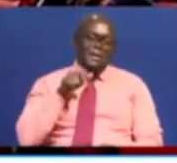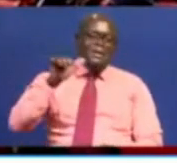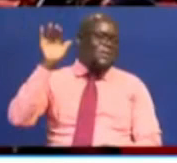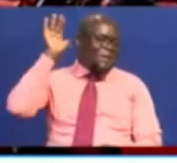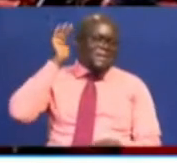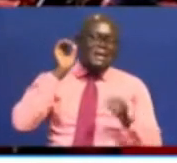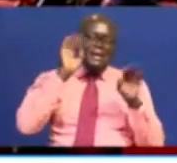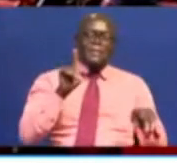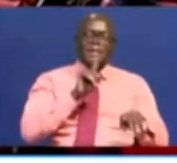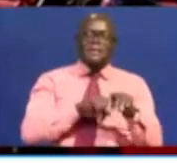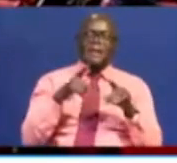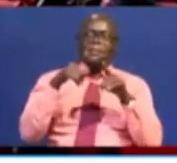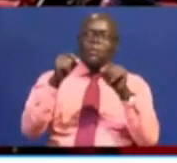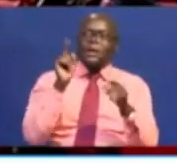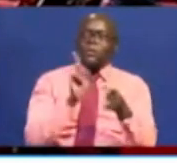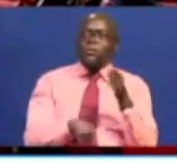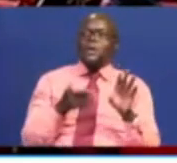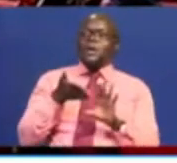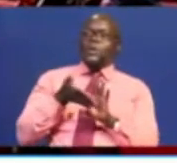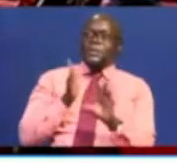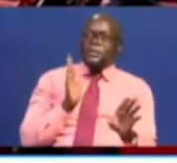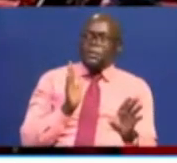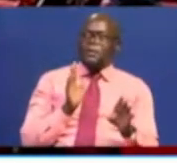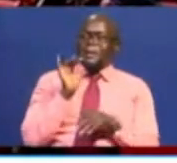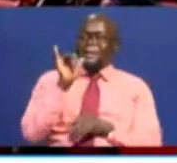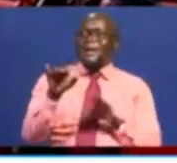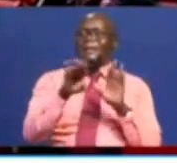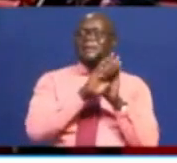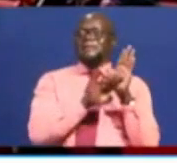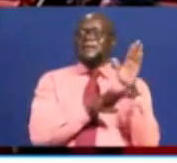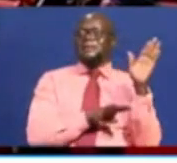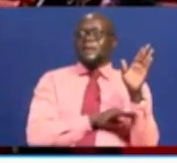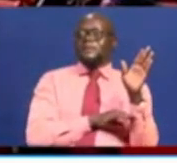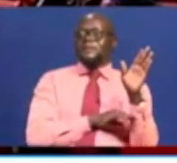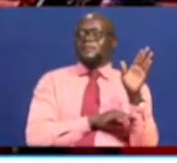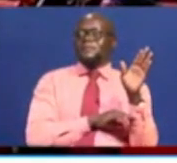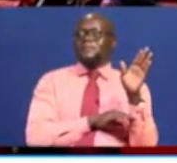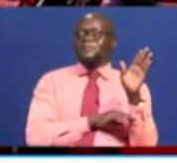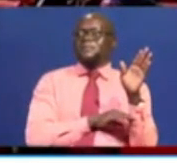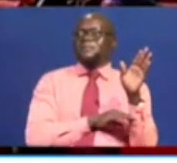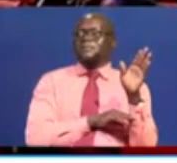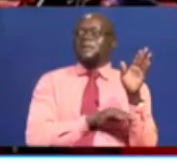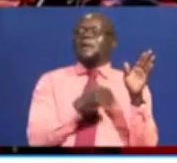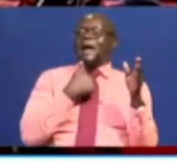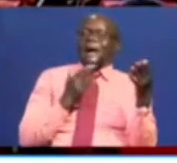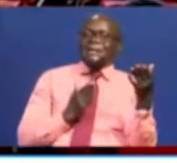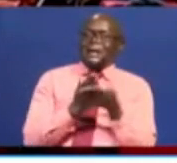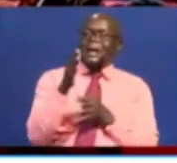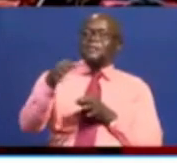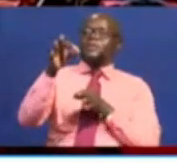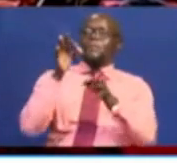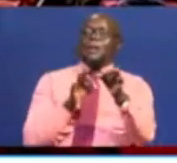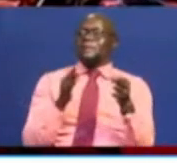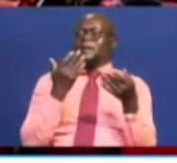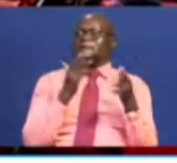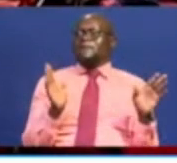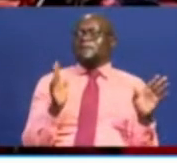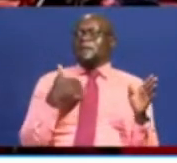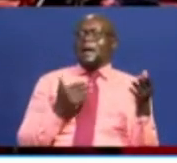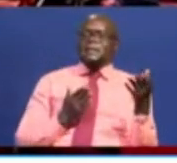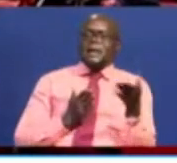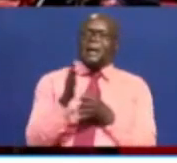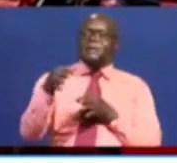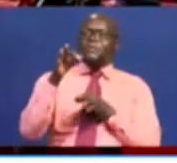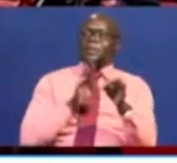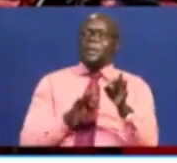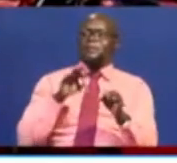Sifuna when he said he's withdrawn that statement. He has the right to replace it. It